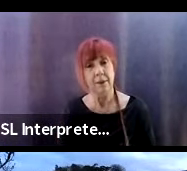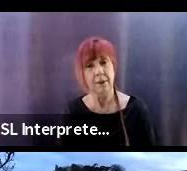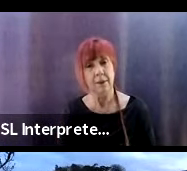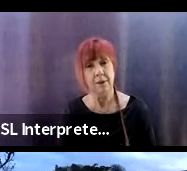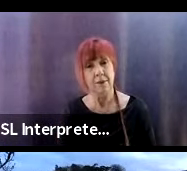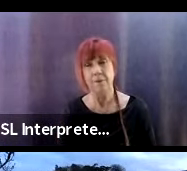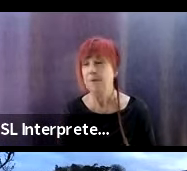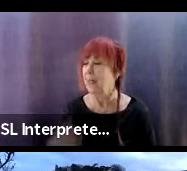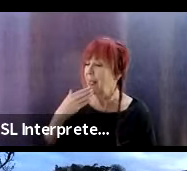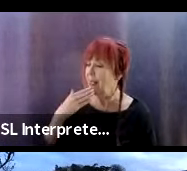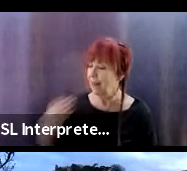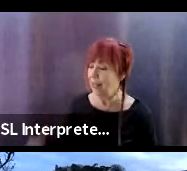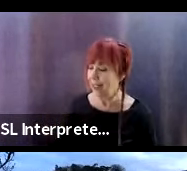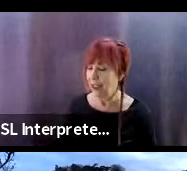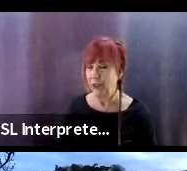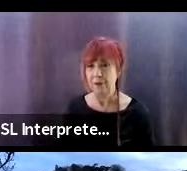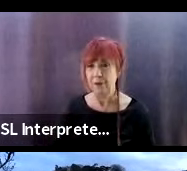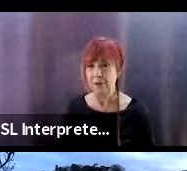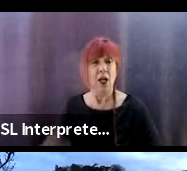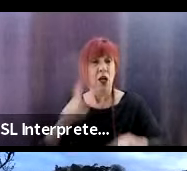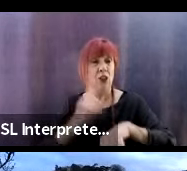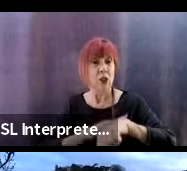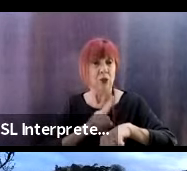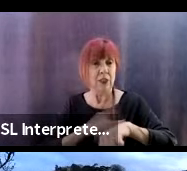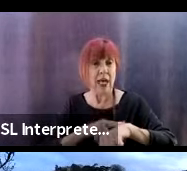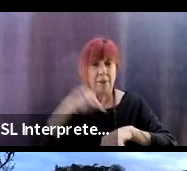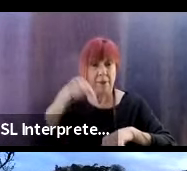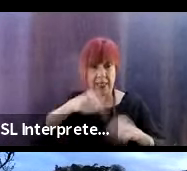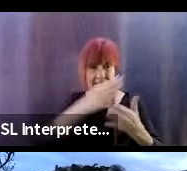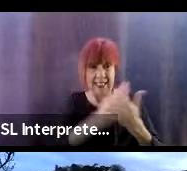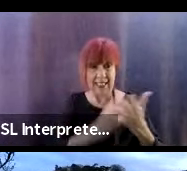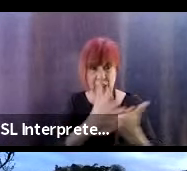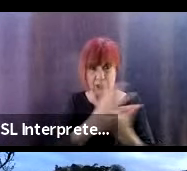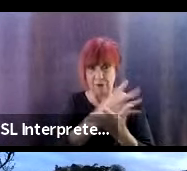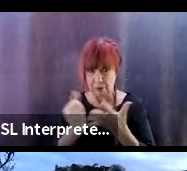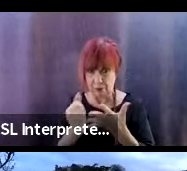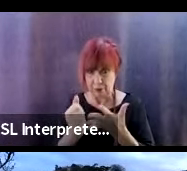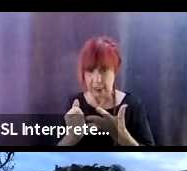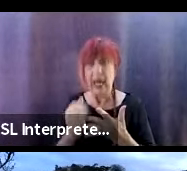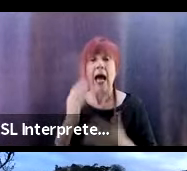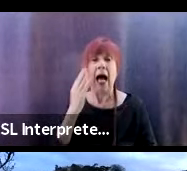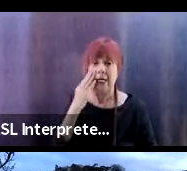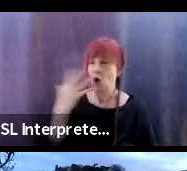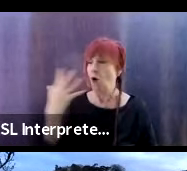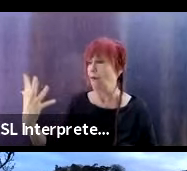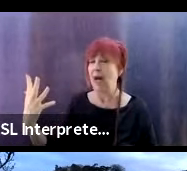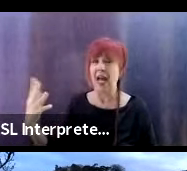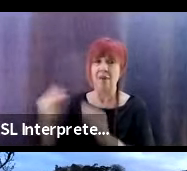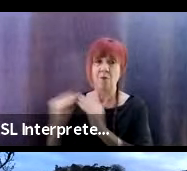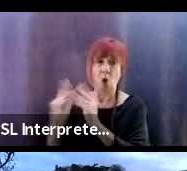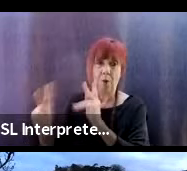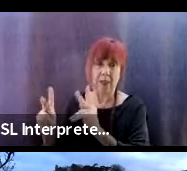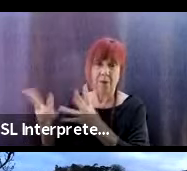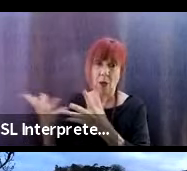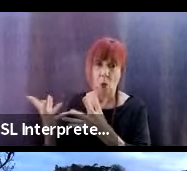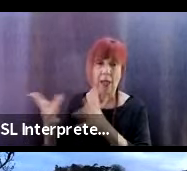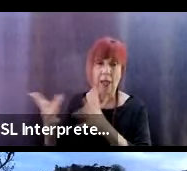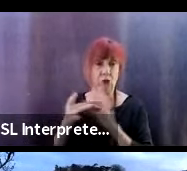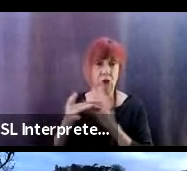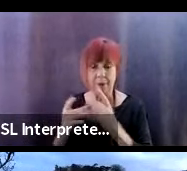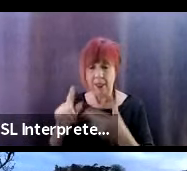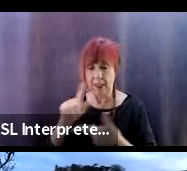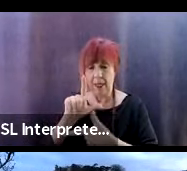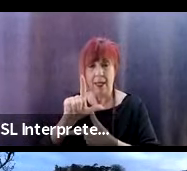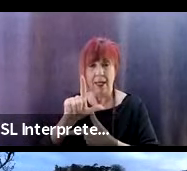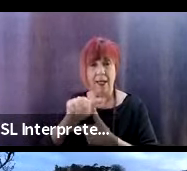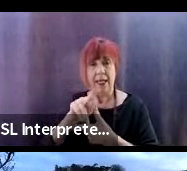Thank you. We're out of time for this section of the agenda, and I know we have 5 more people who wanted to comment at least. Linnea,